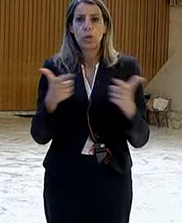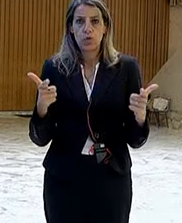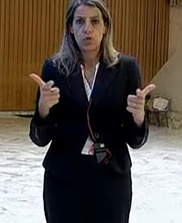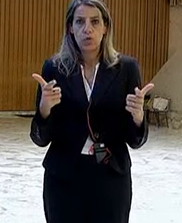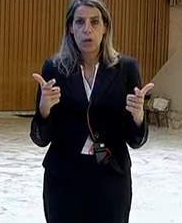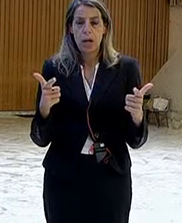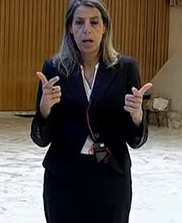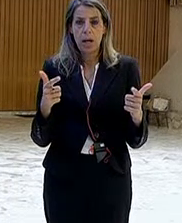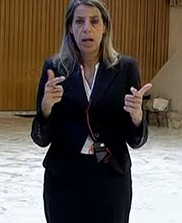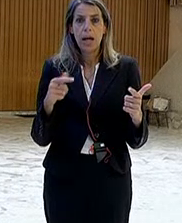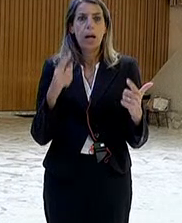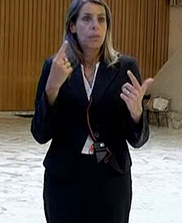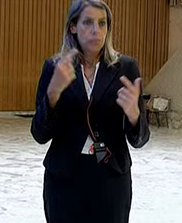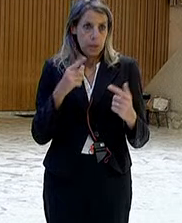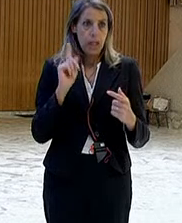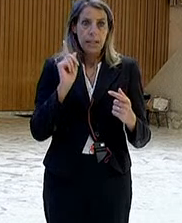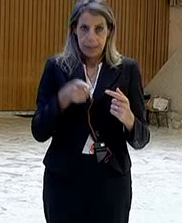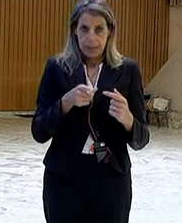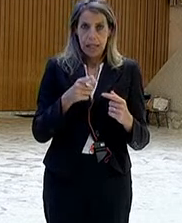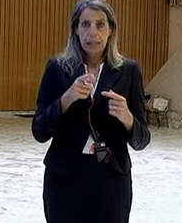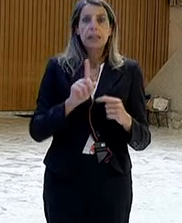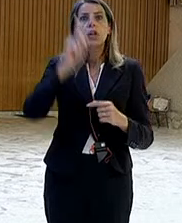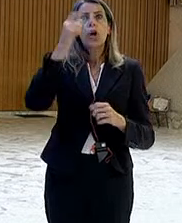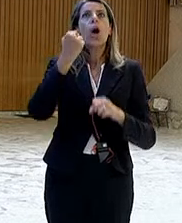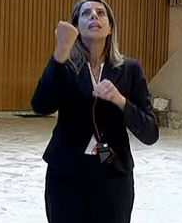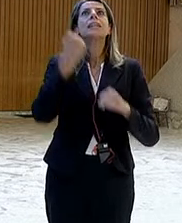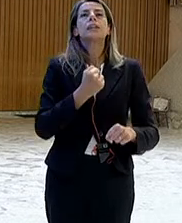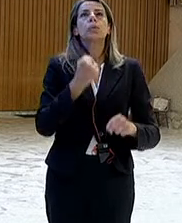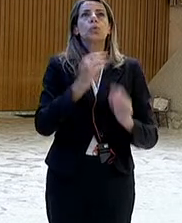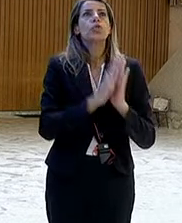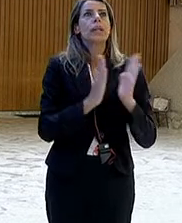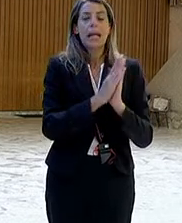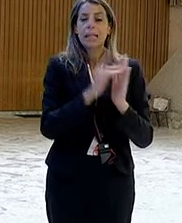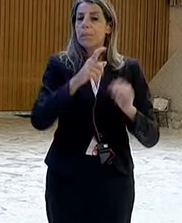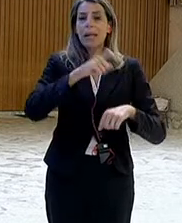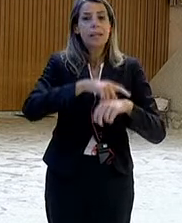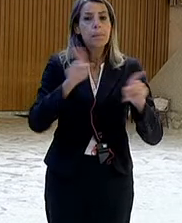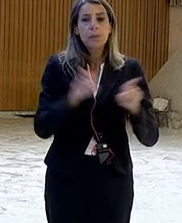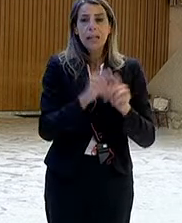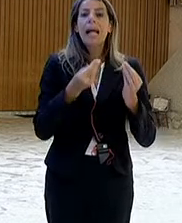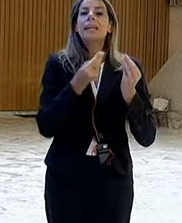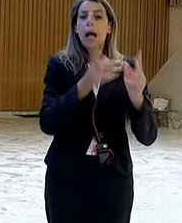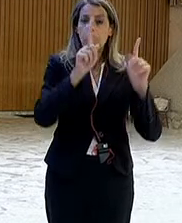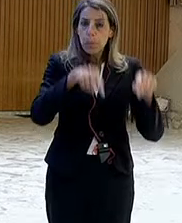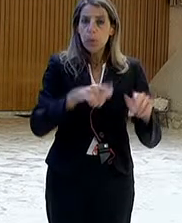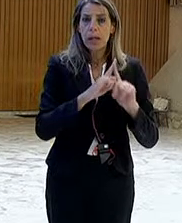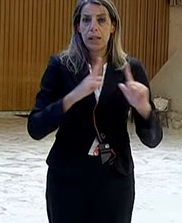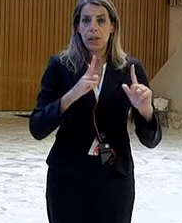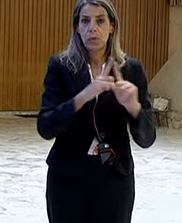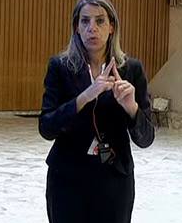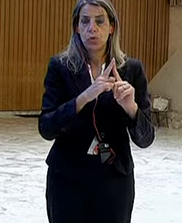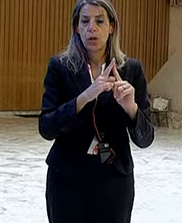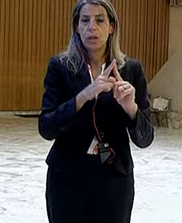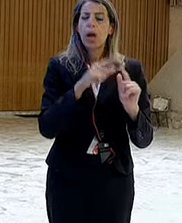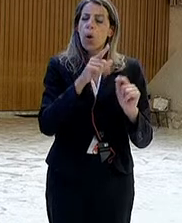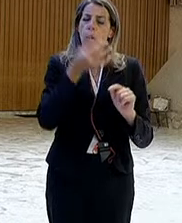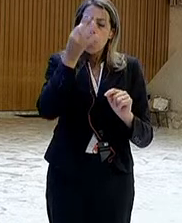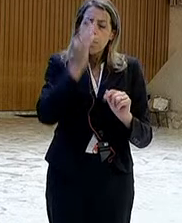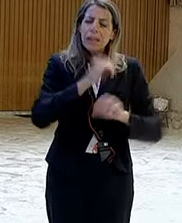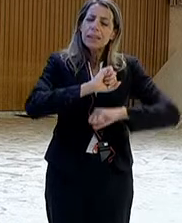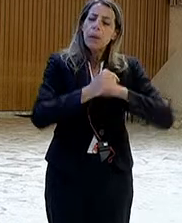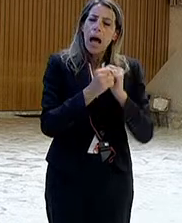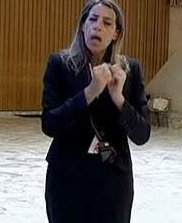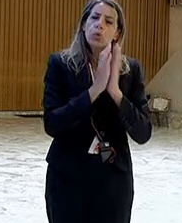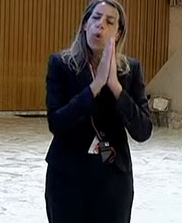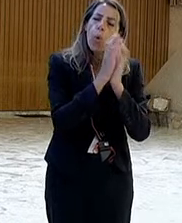existence. God does not establish a church without simultaneously giving it a liturgy, a particular act of worship designed to heal